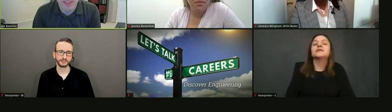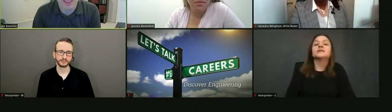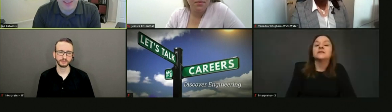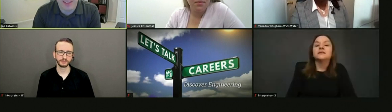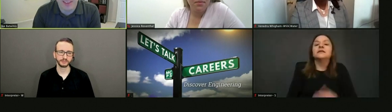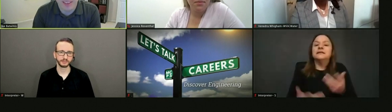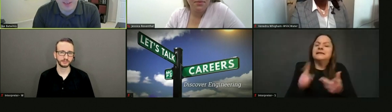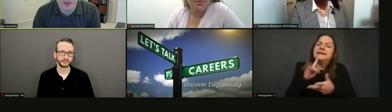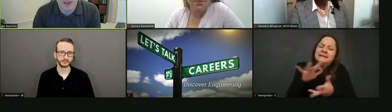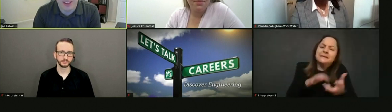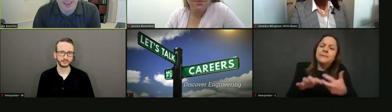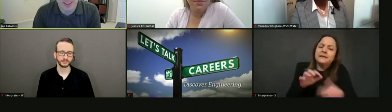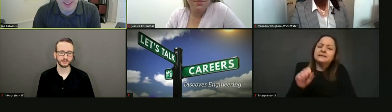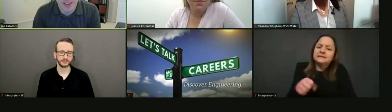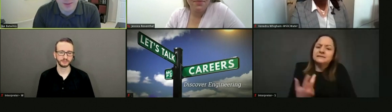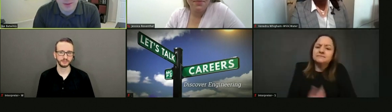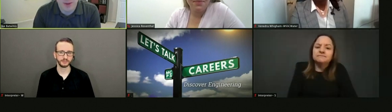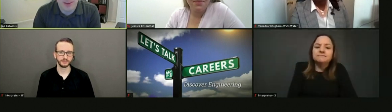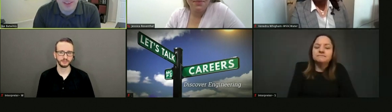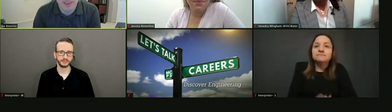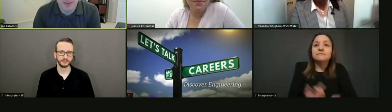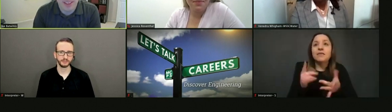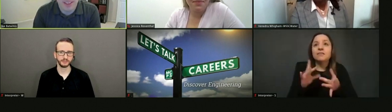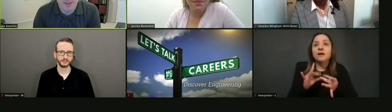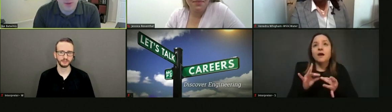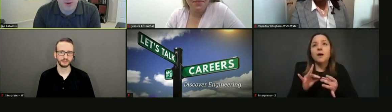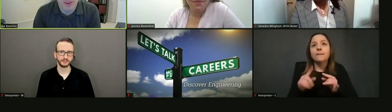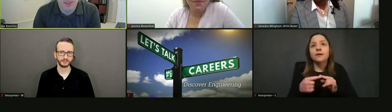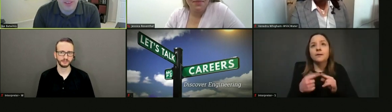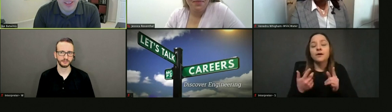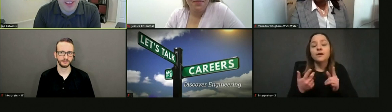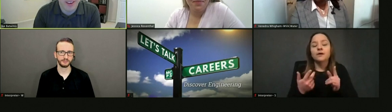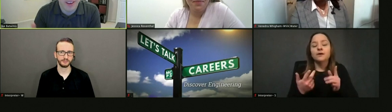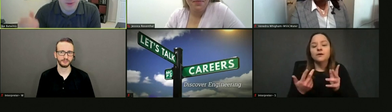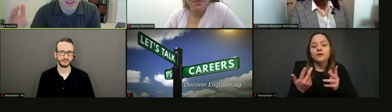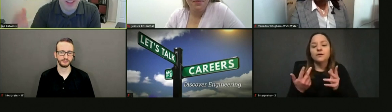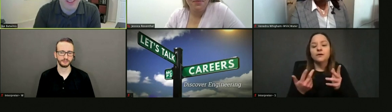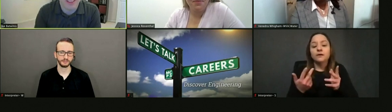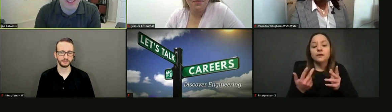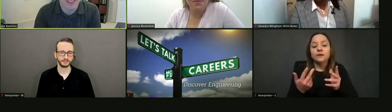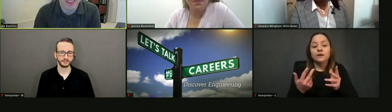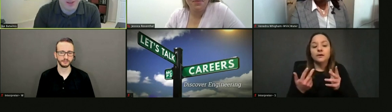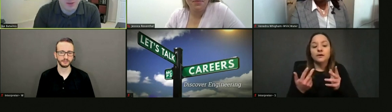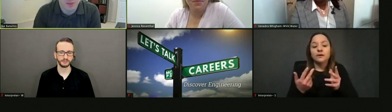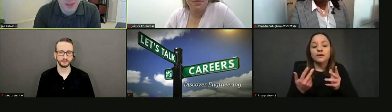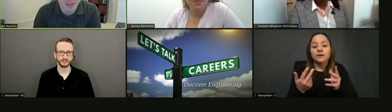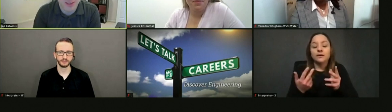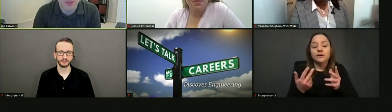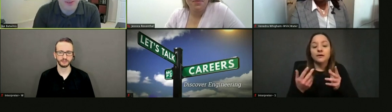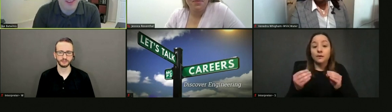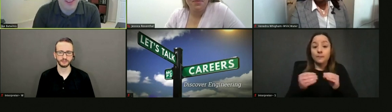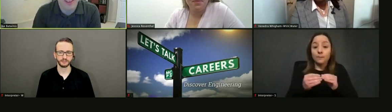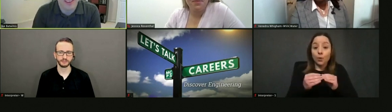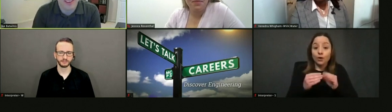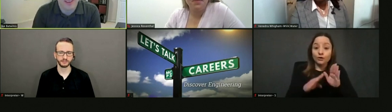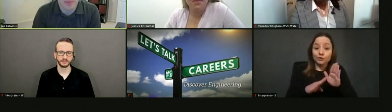So it's a mix. Yeah. Certainly, and the comment about, the higher up you get, the less you do by